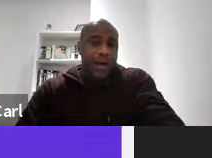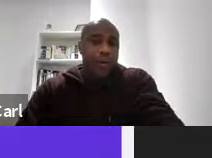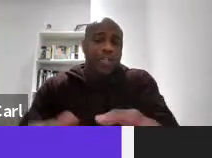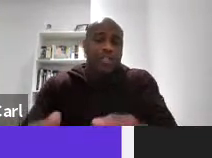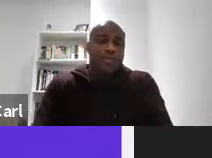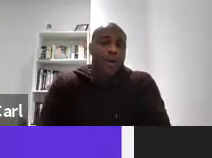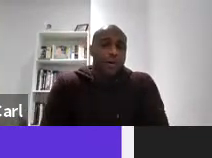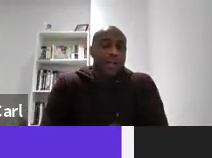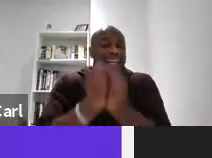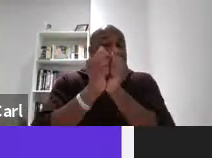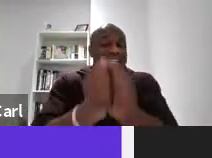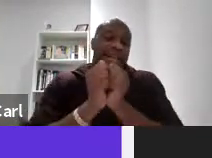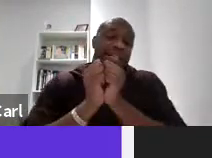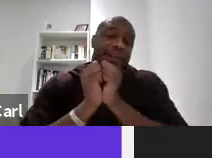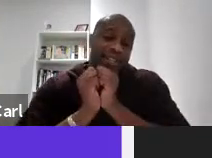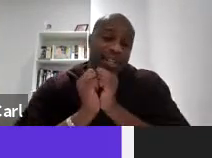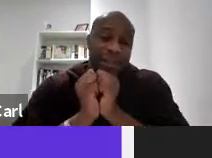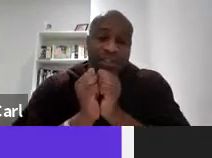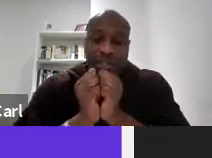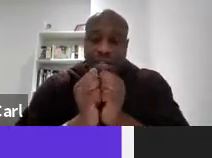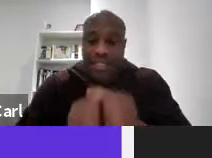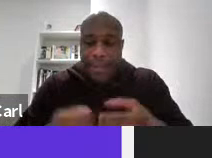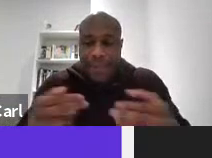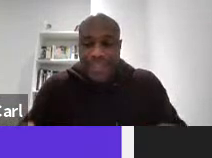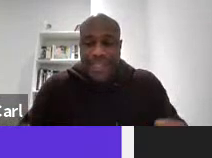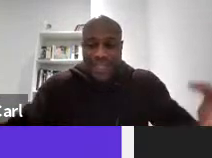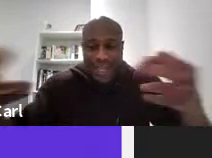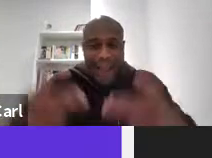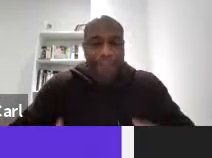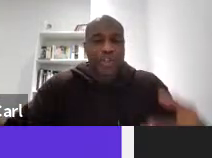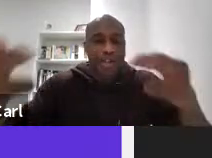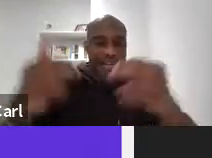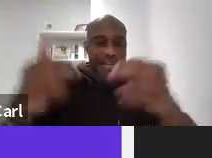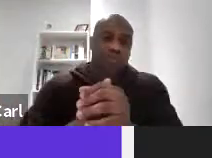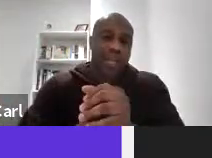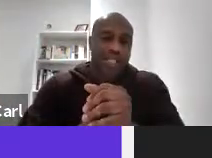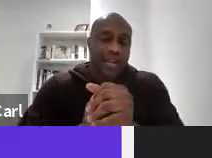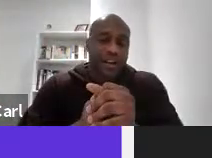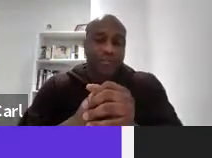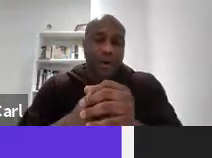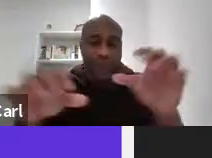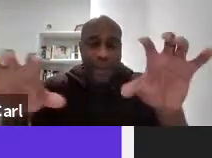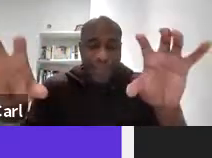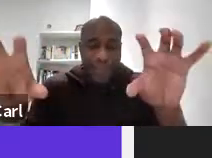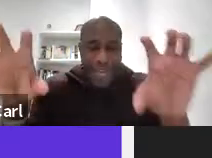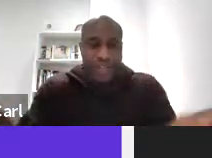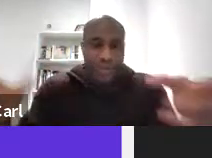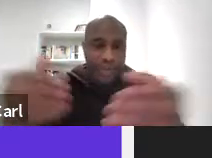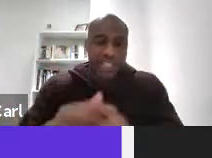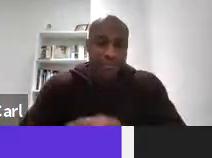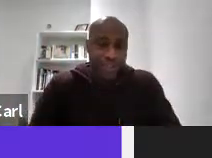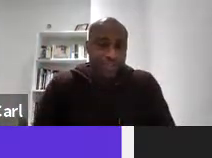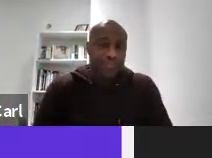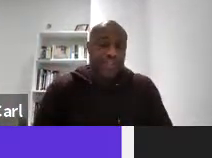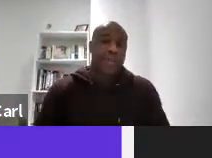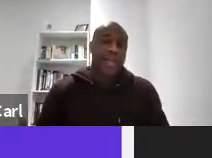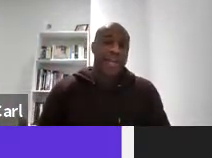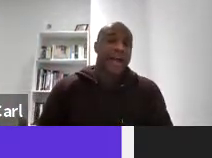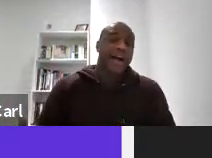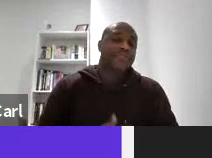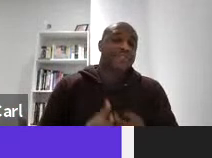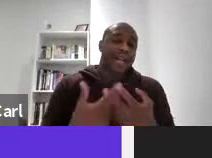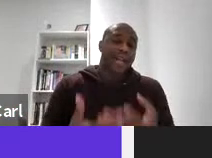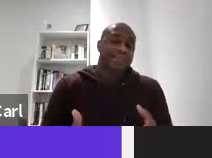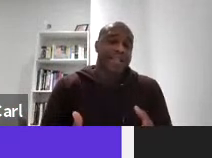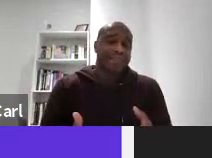And also as well, key to a landing page, as I mentioned, is the ability to capture interest from potential customers. So